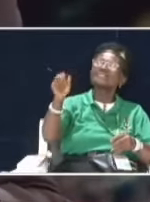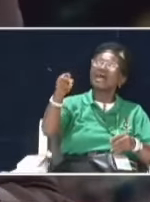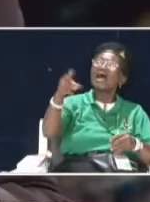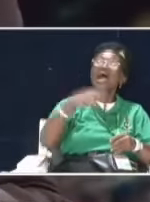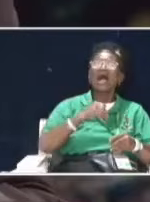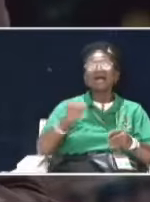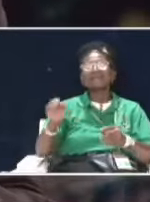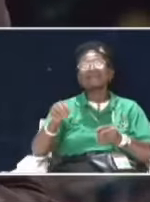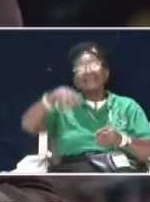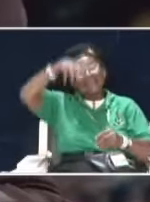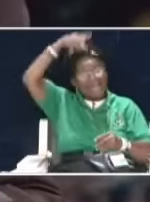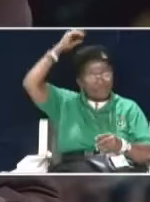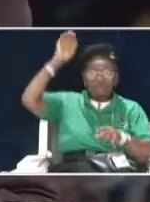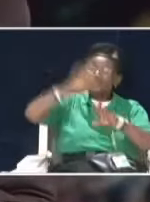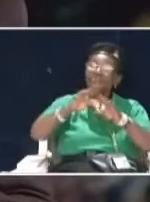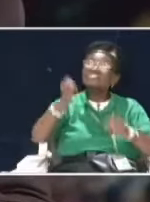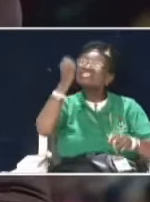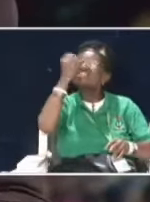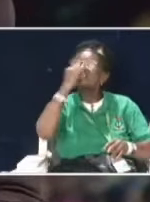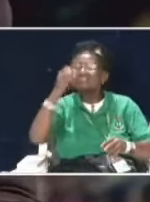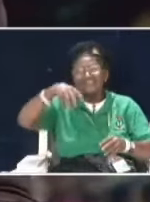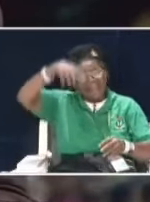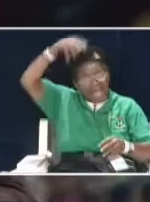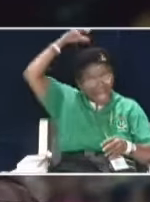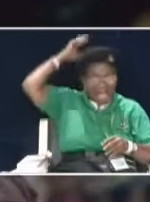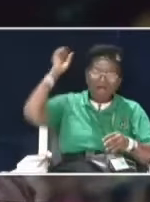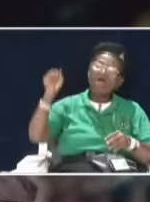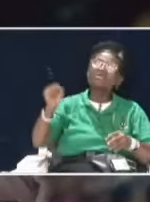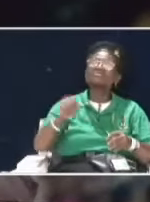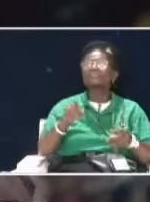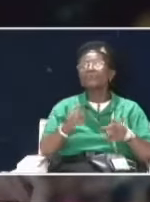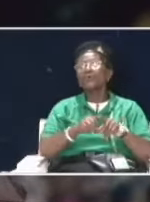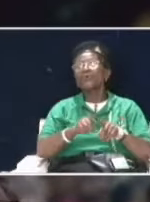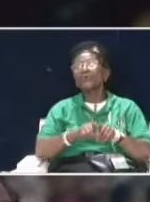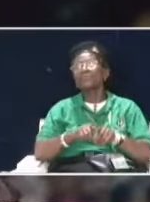lions don't eat lions." So the